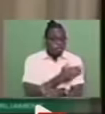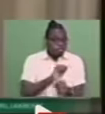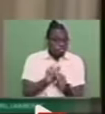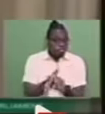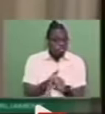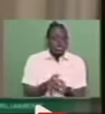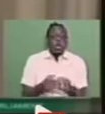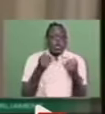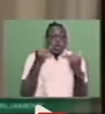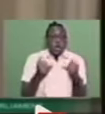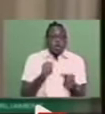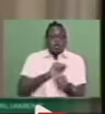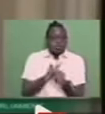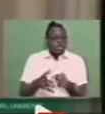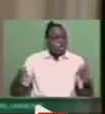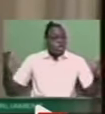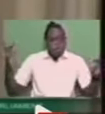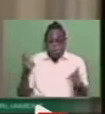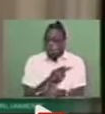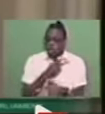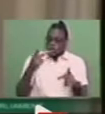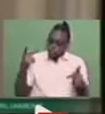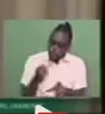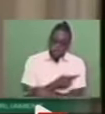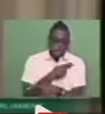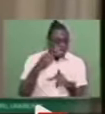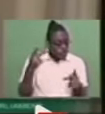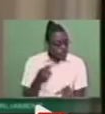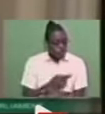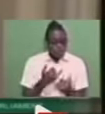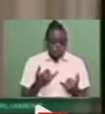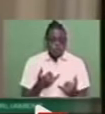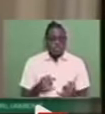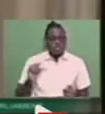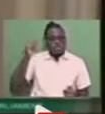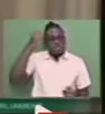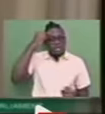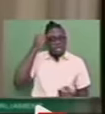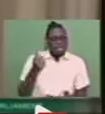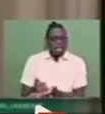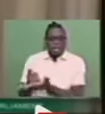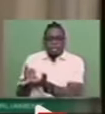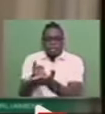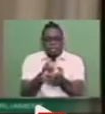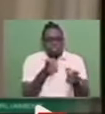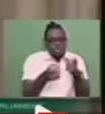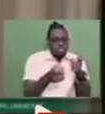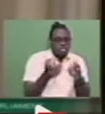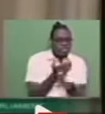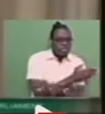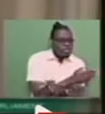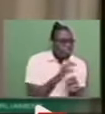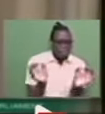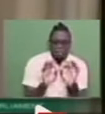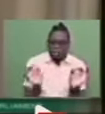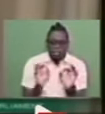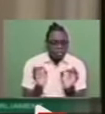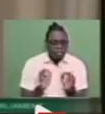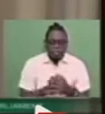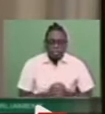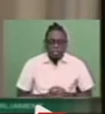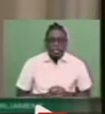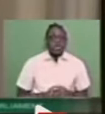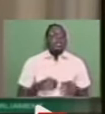The government couldn't deal with that unemployment issue before COVID. So I don't expect and believe that they can deal with that